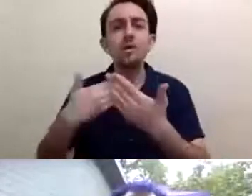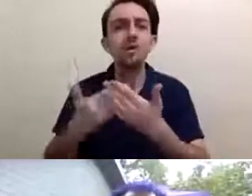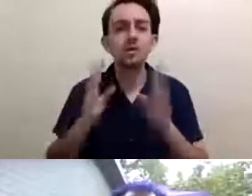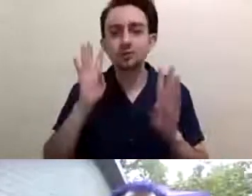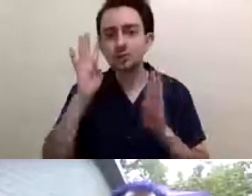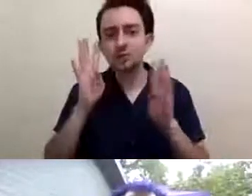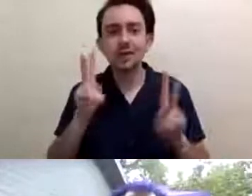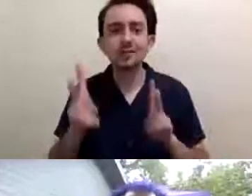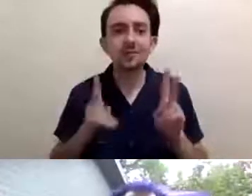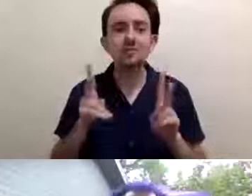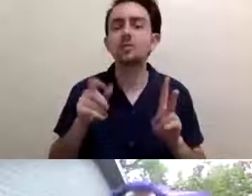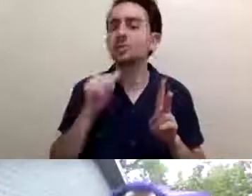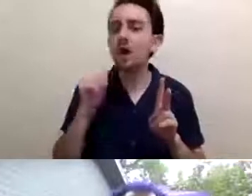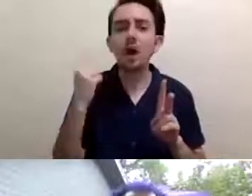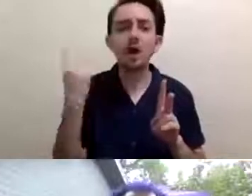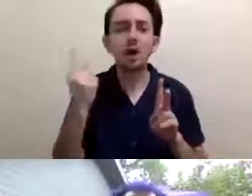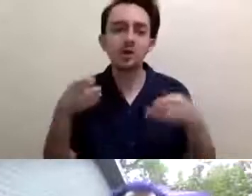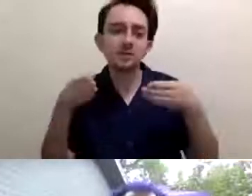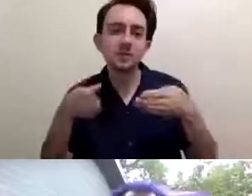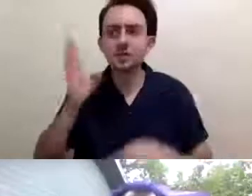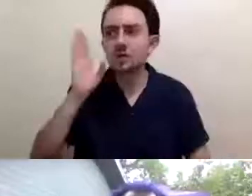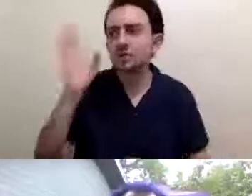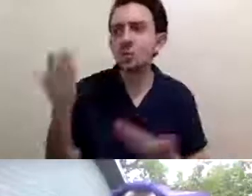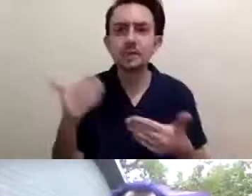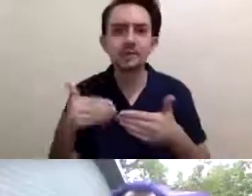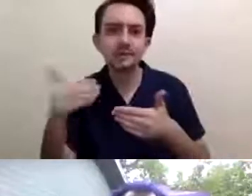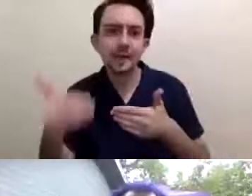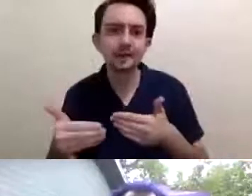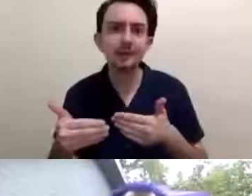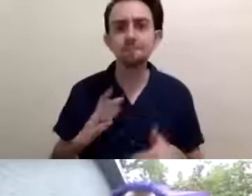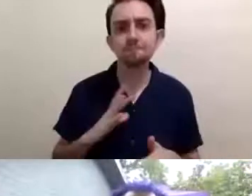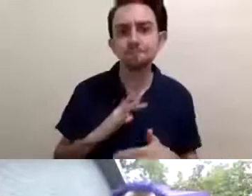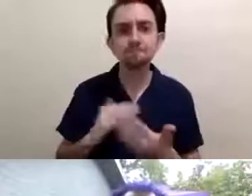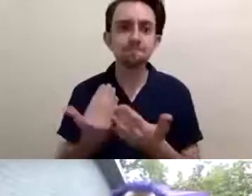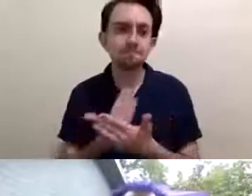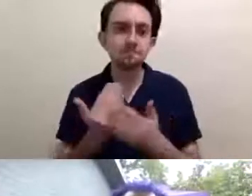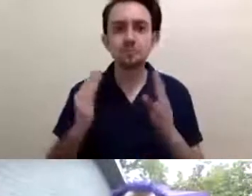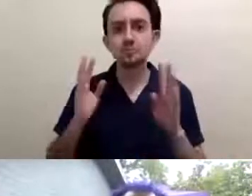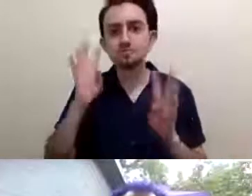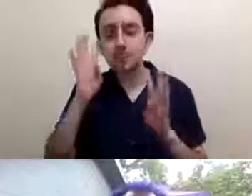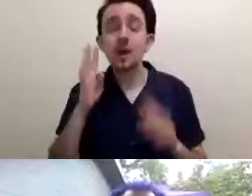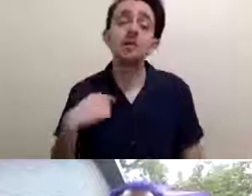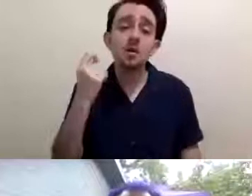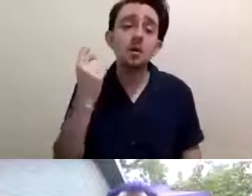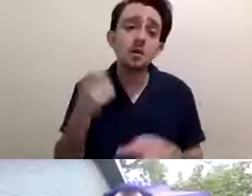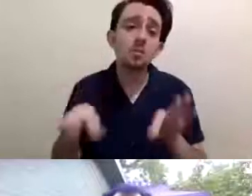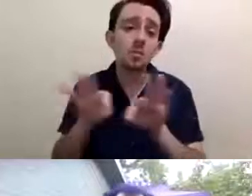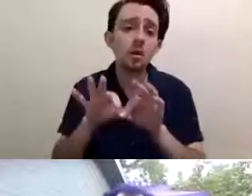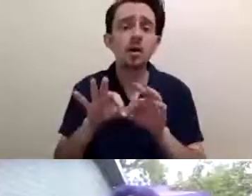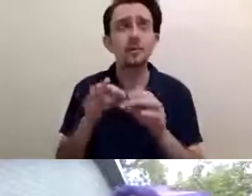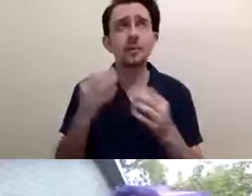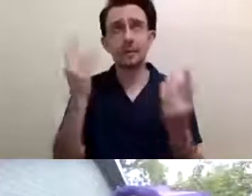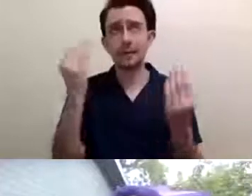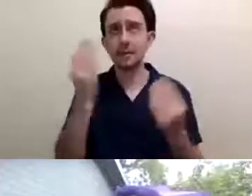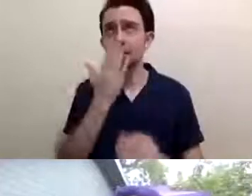think of what's new, what's next, what can we develop, as opposed to really remembering to step back and